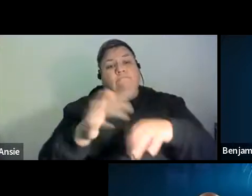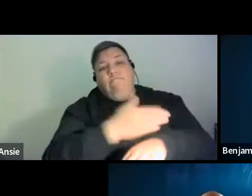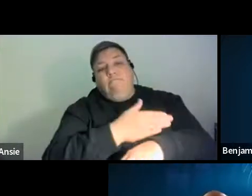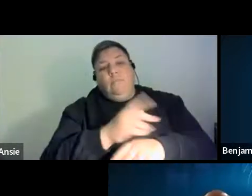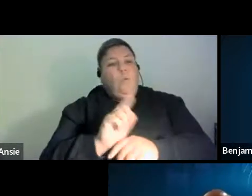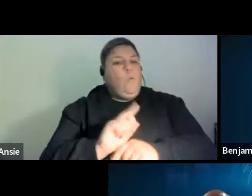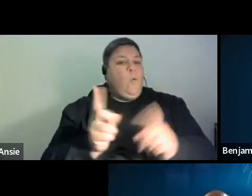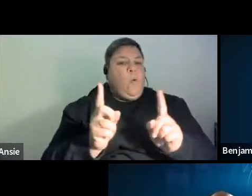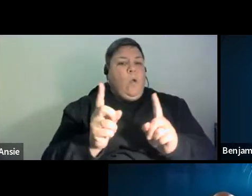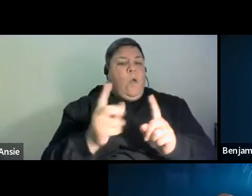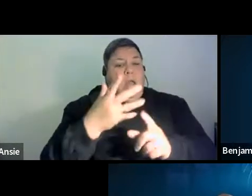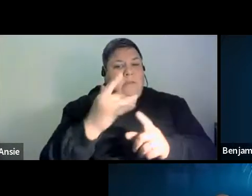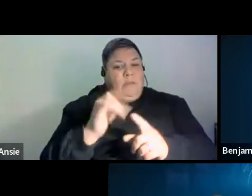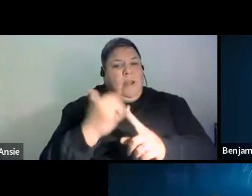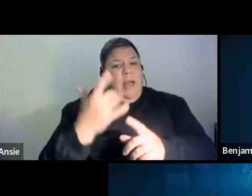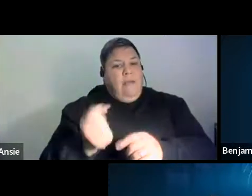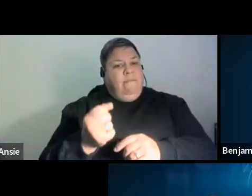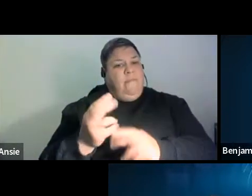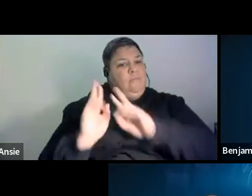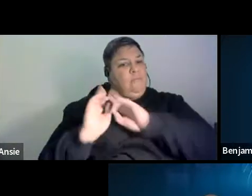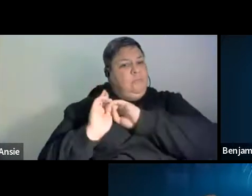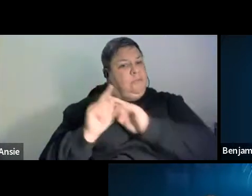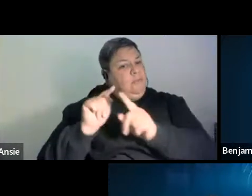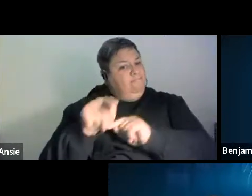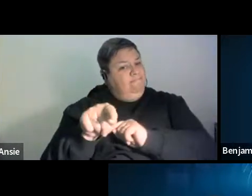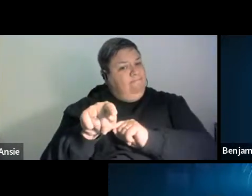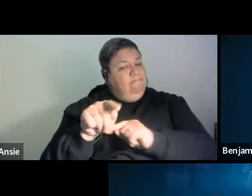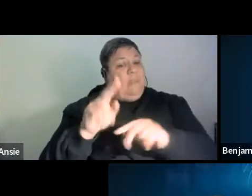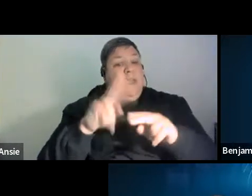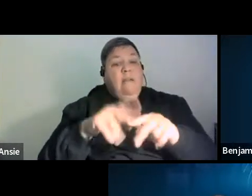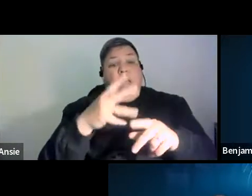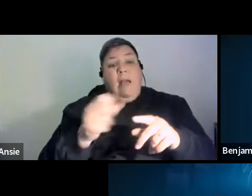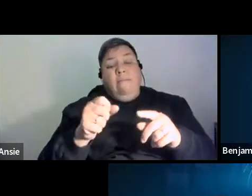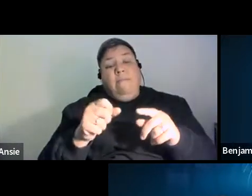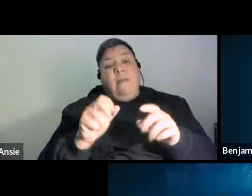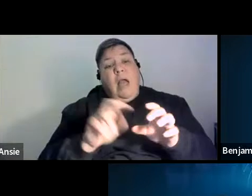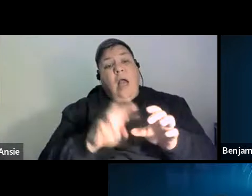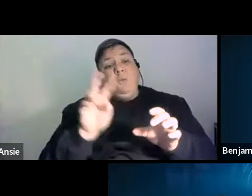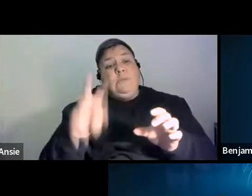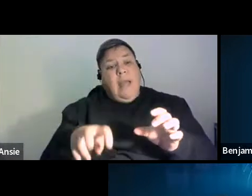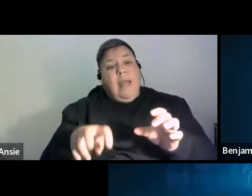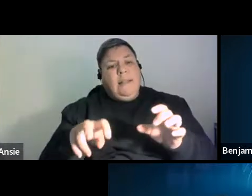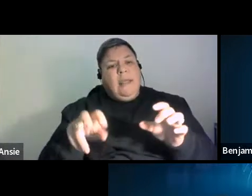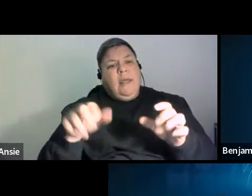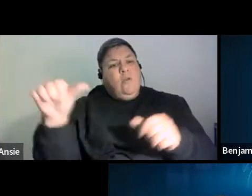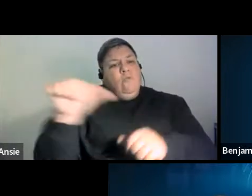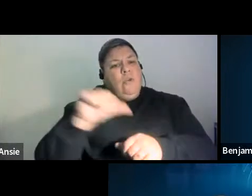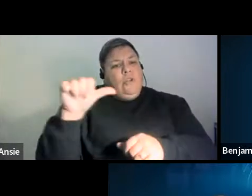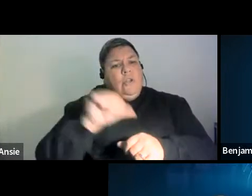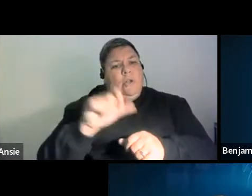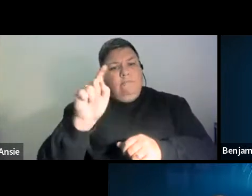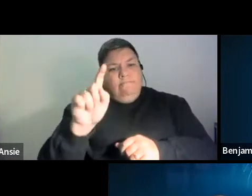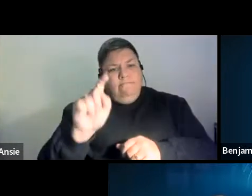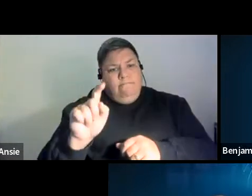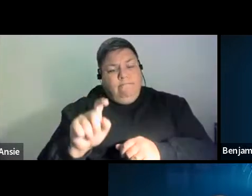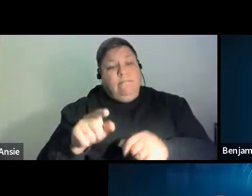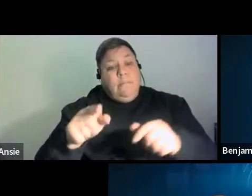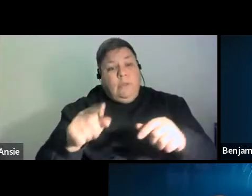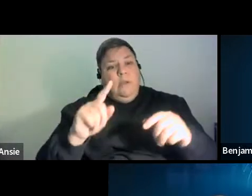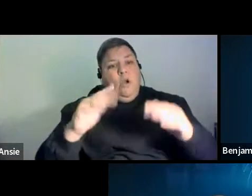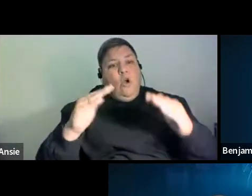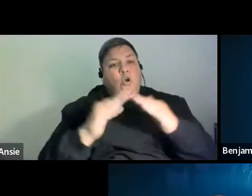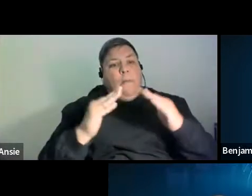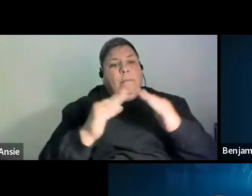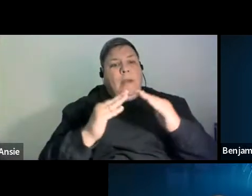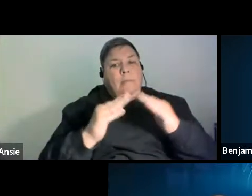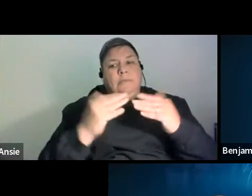liability. And remember that if you have outstanding returns automatically affects a compromise because we don't know what's